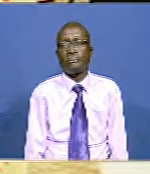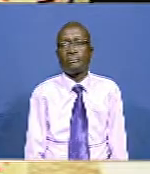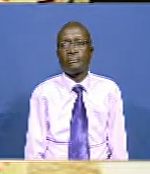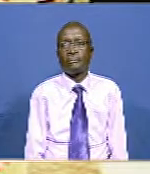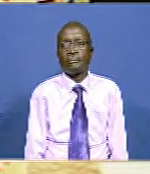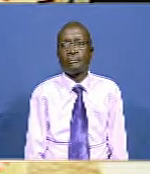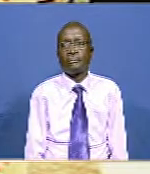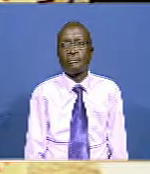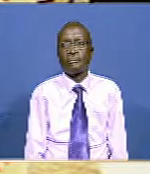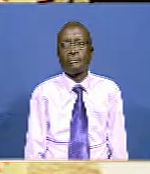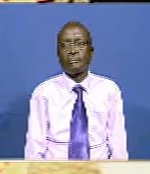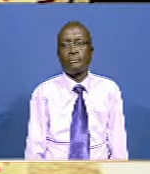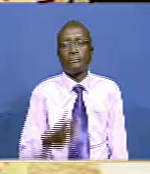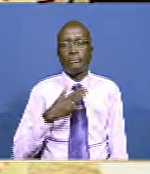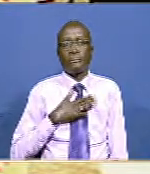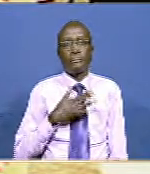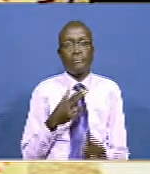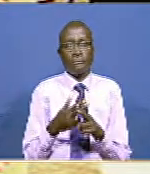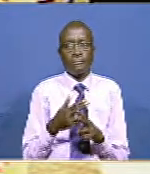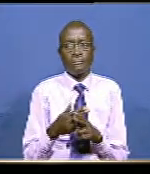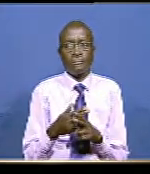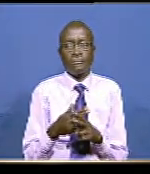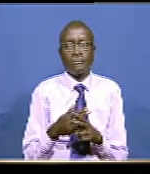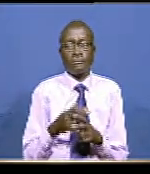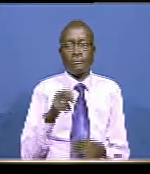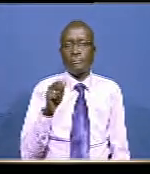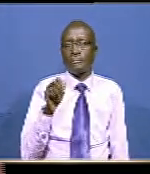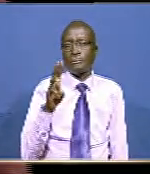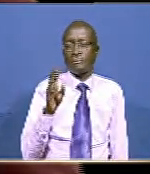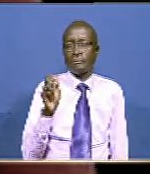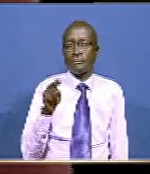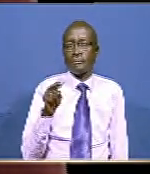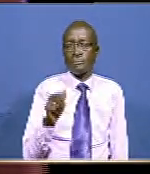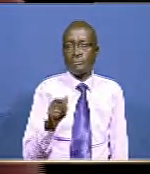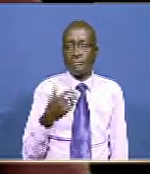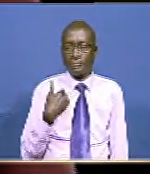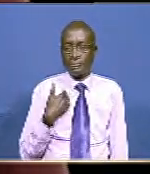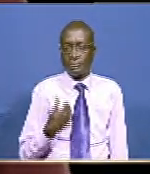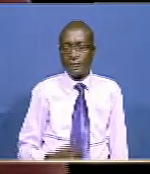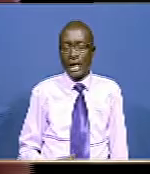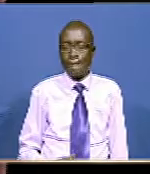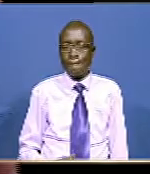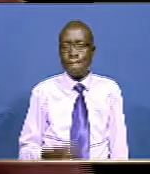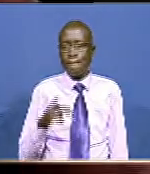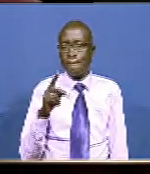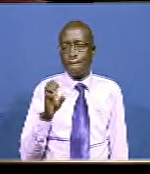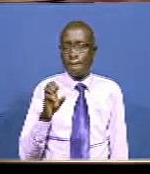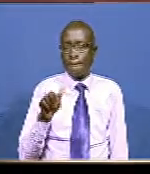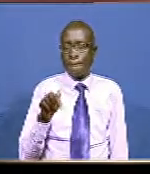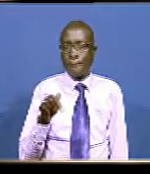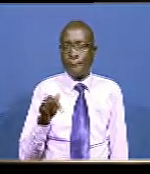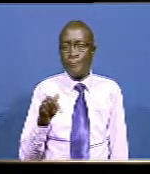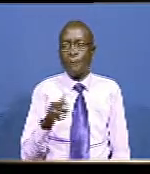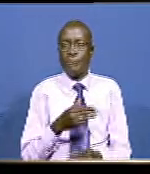Let's play. My name is Awana, and I am a poet. Nacheza